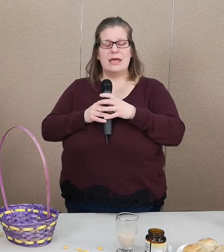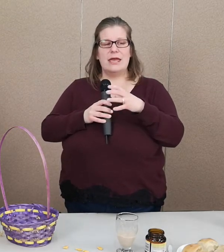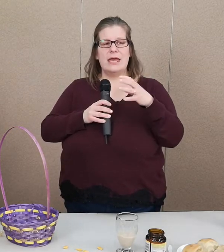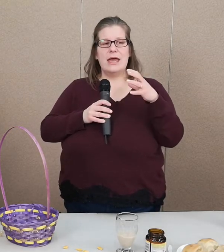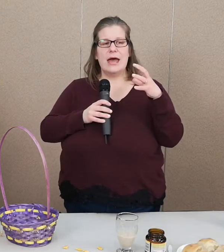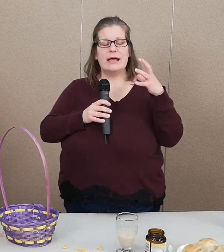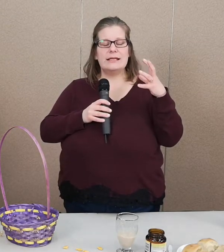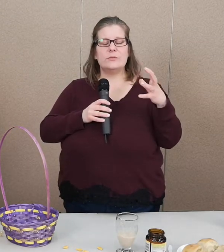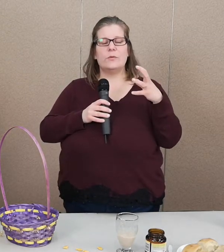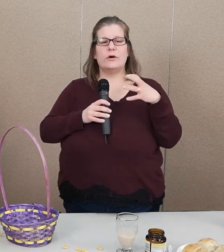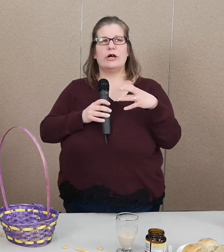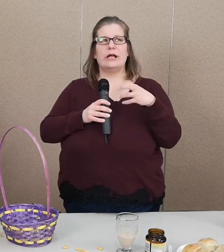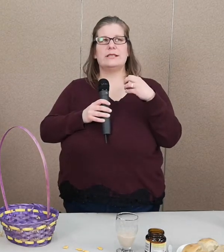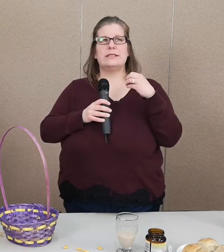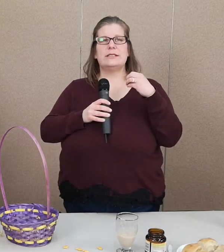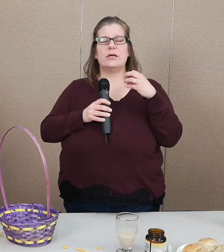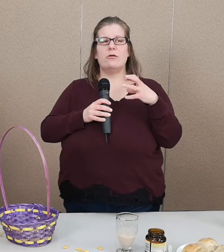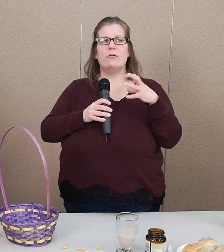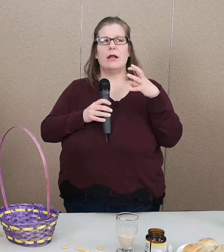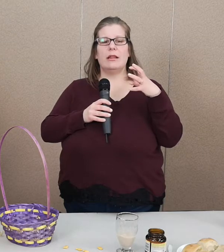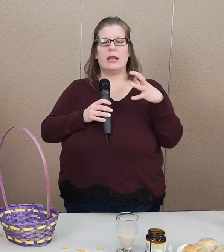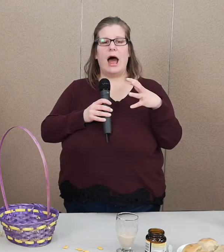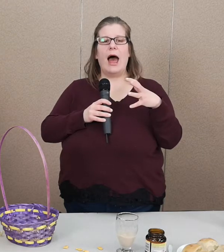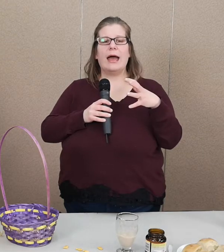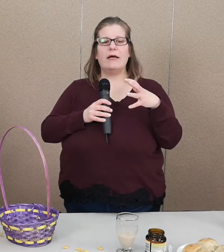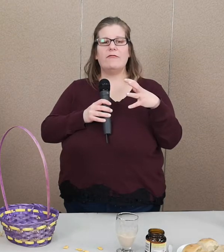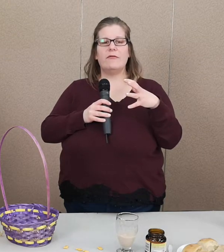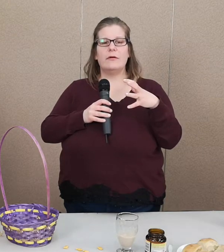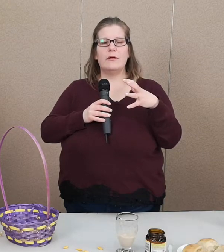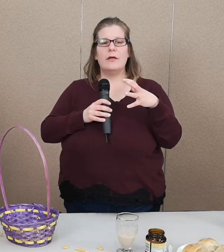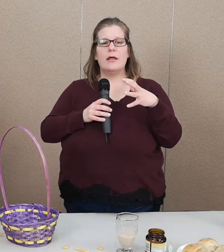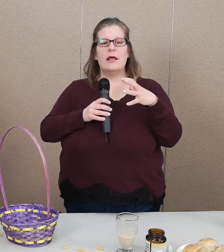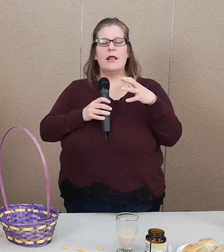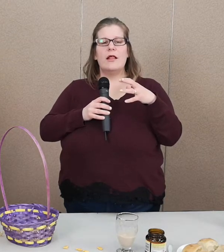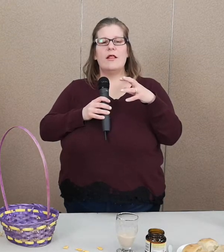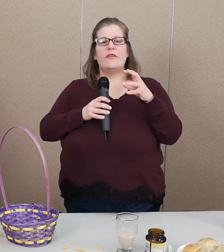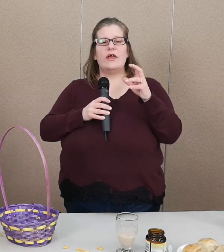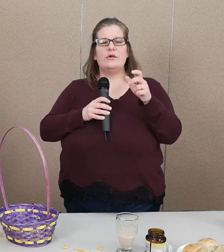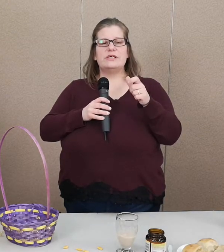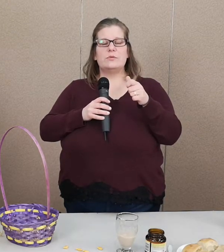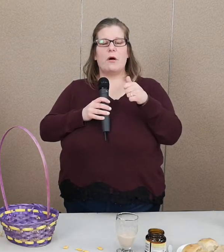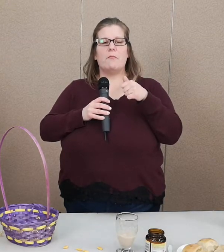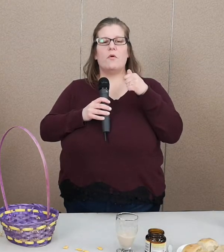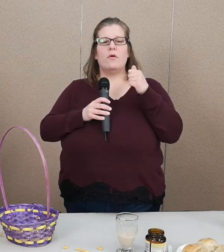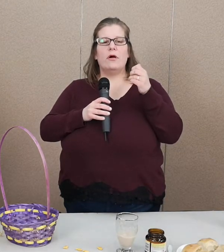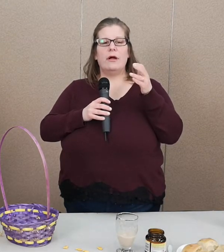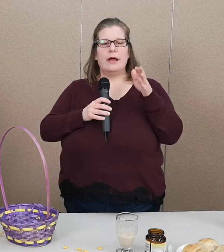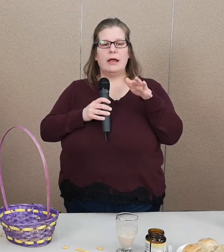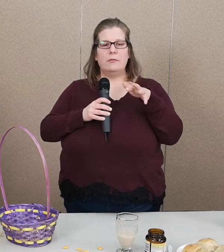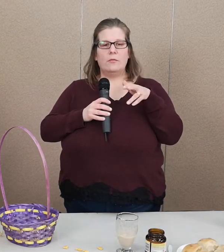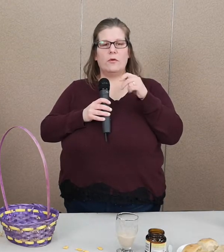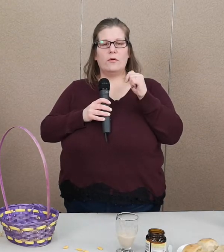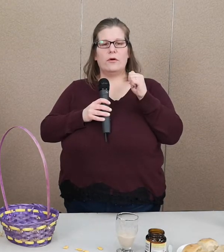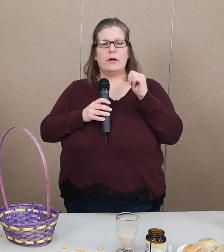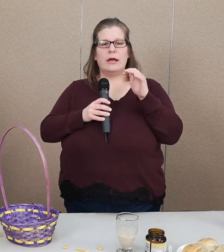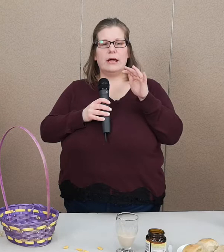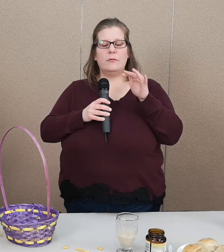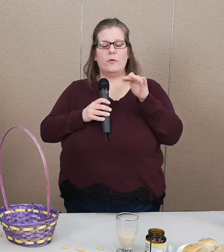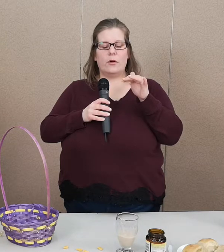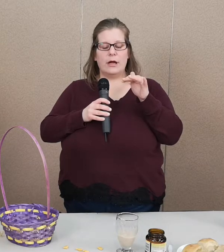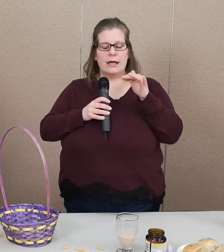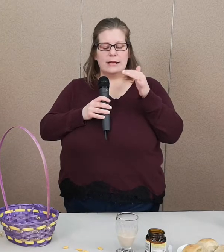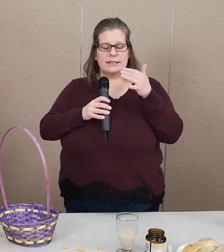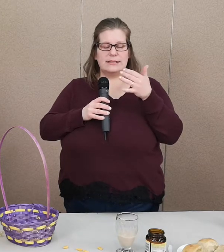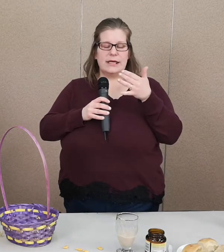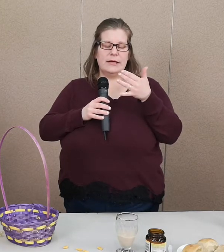full. His word is so alive that you just want more and more